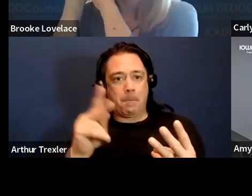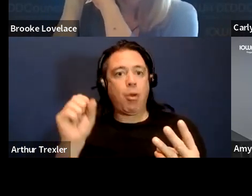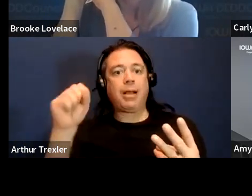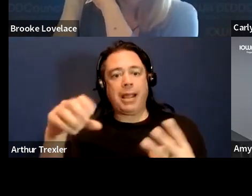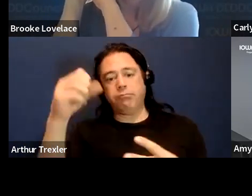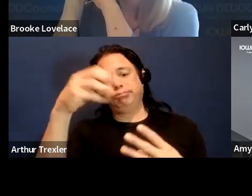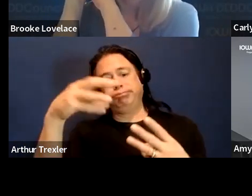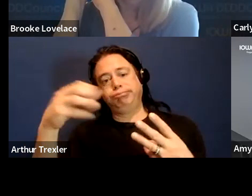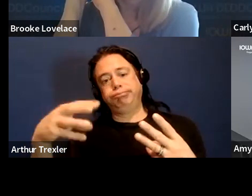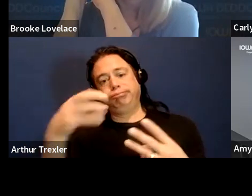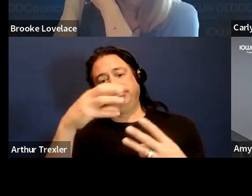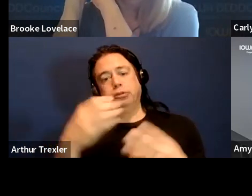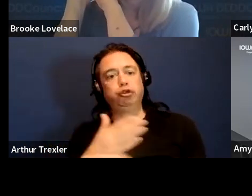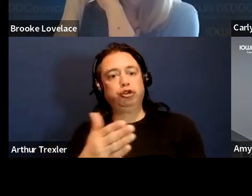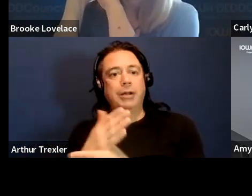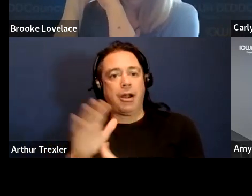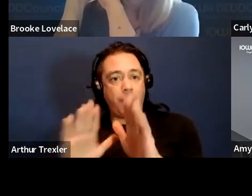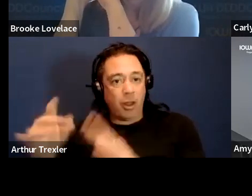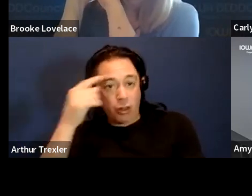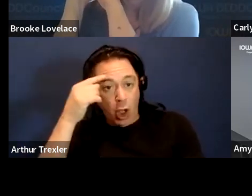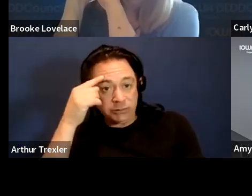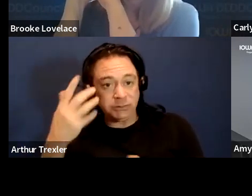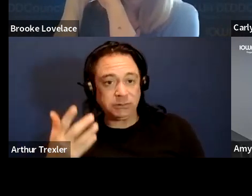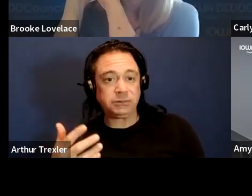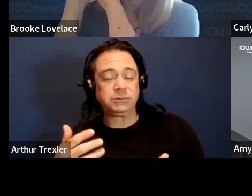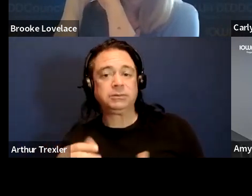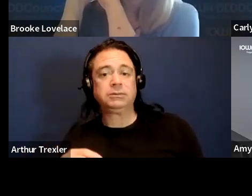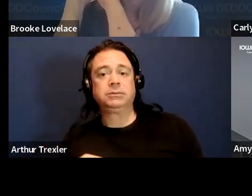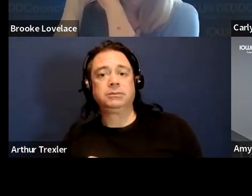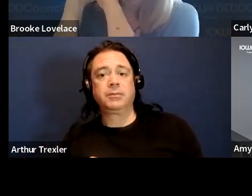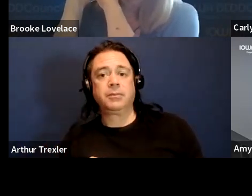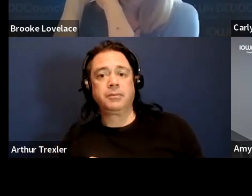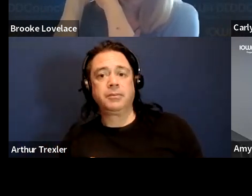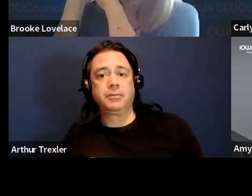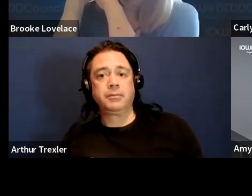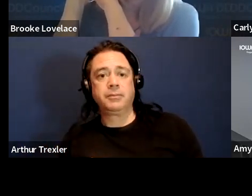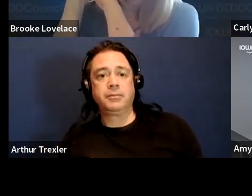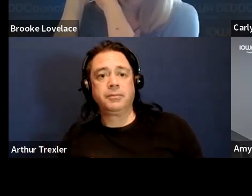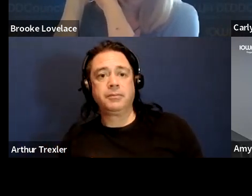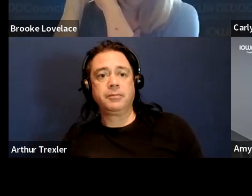share thoughts about how